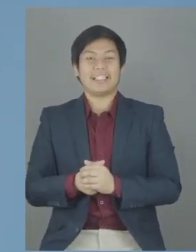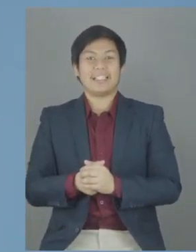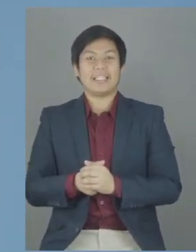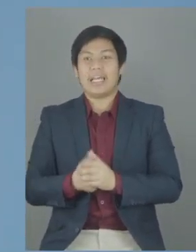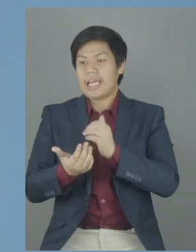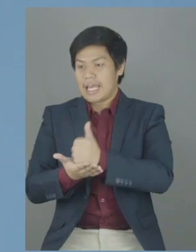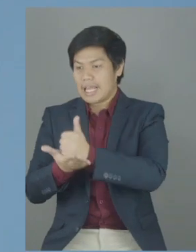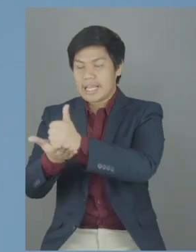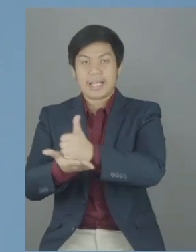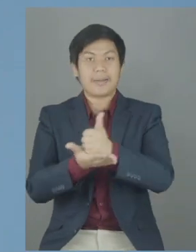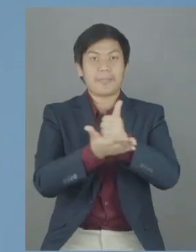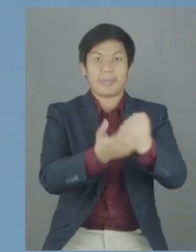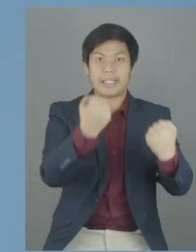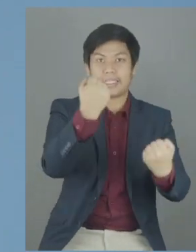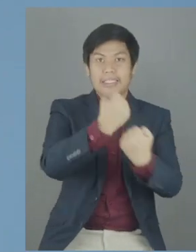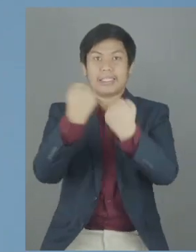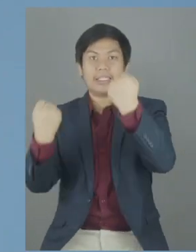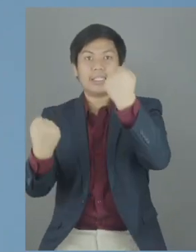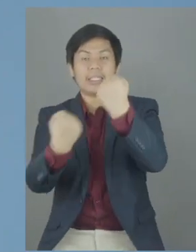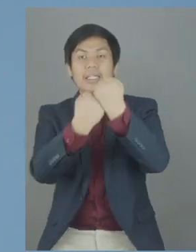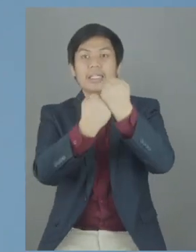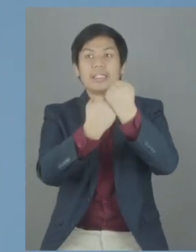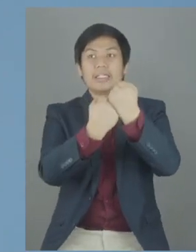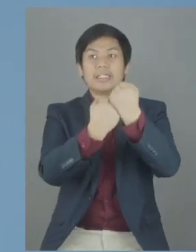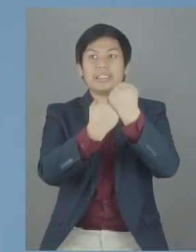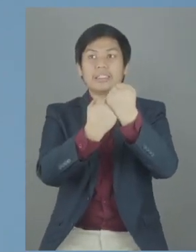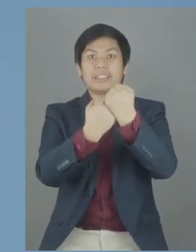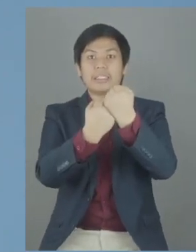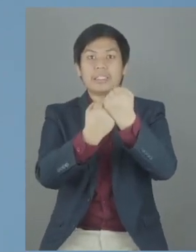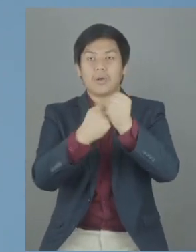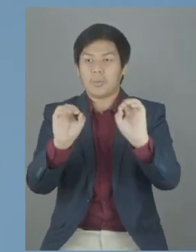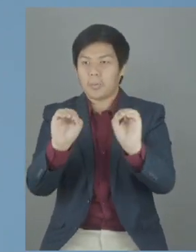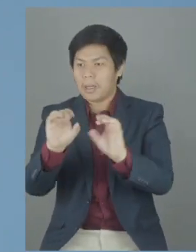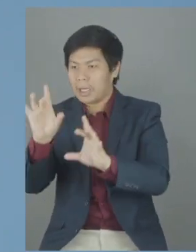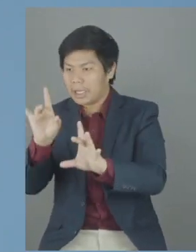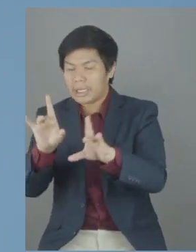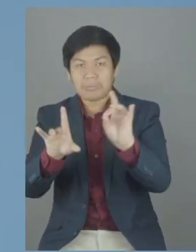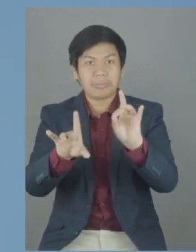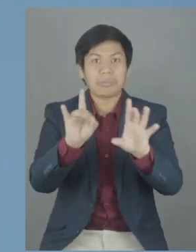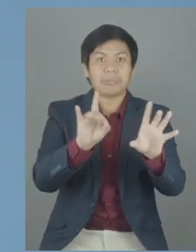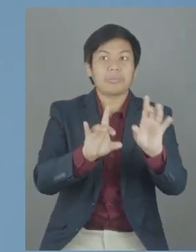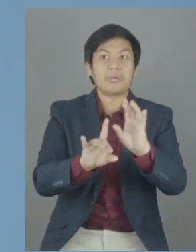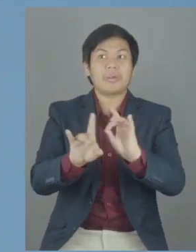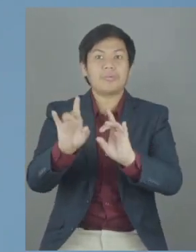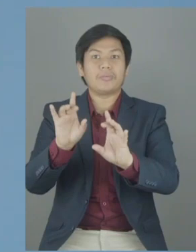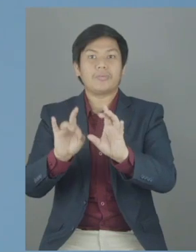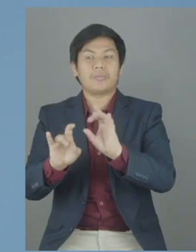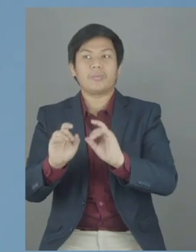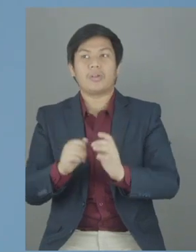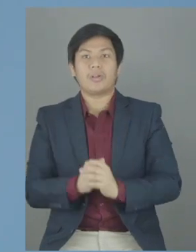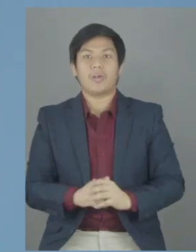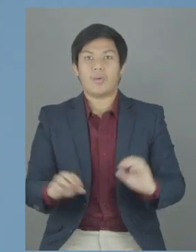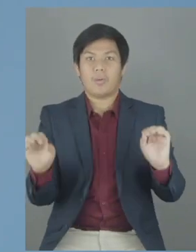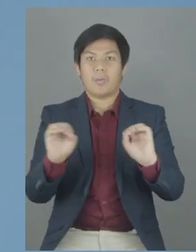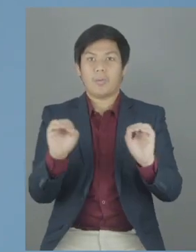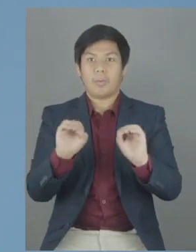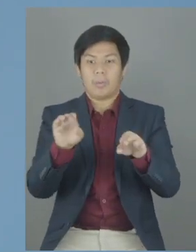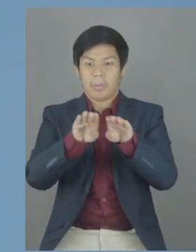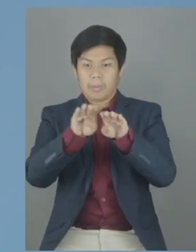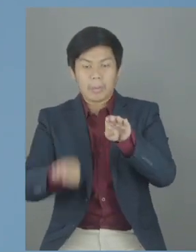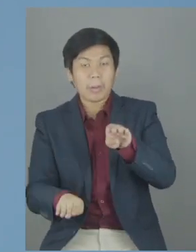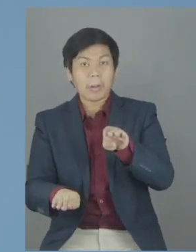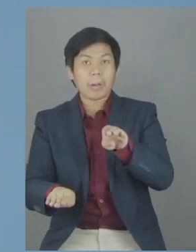Hospitality should be impartial. There must be no